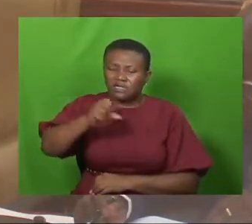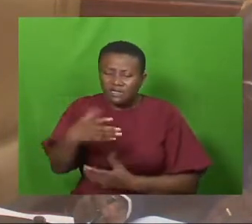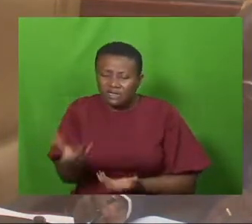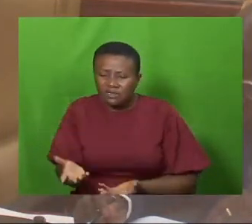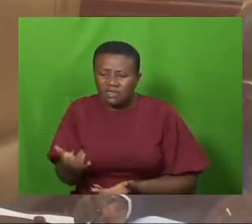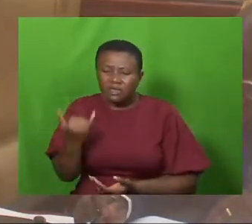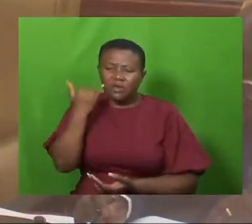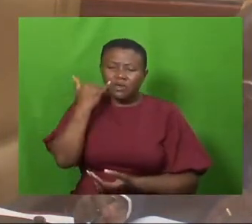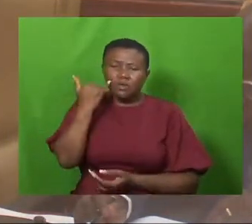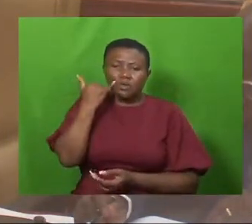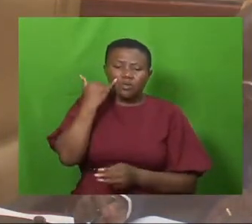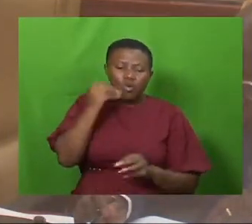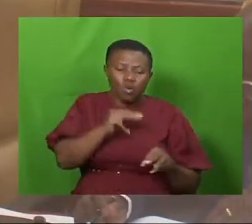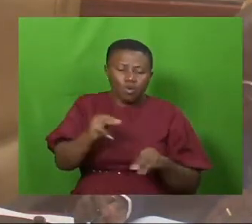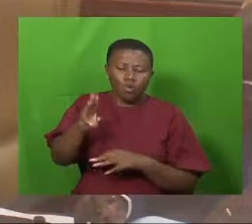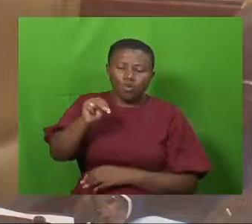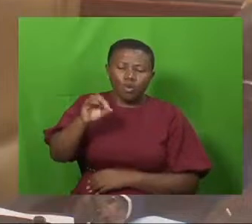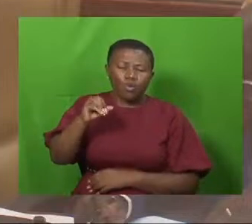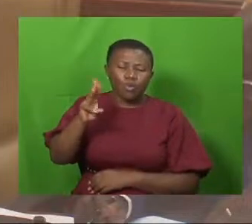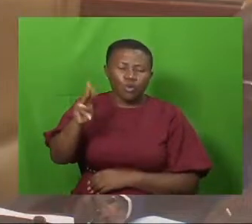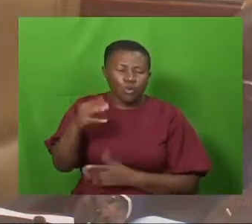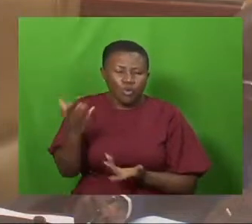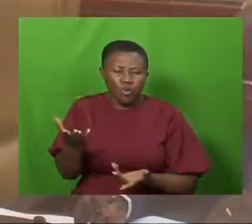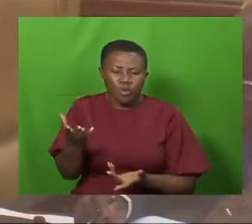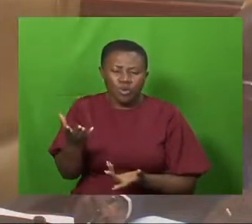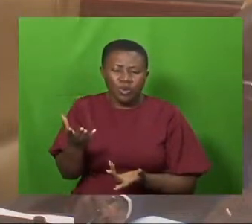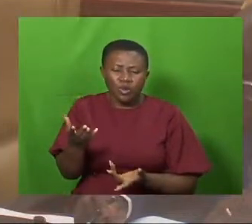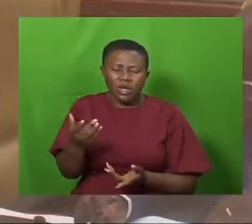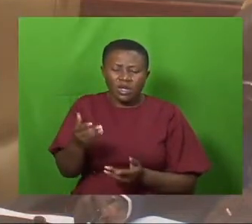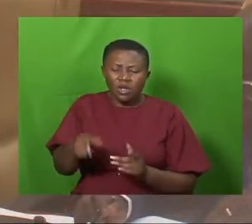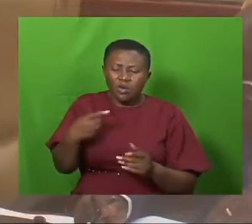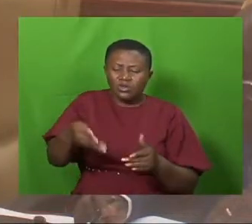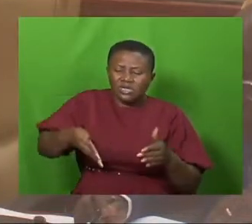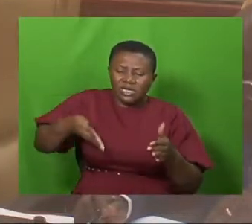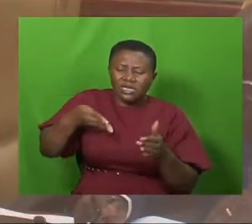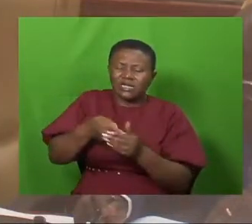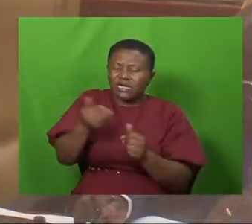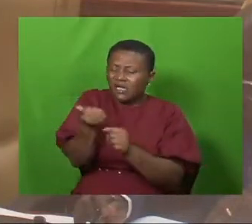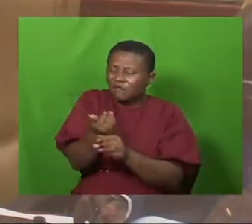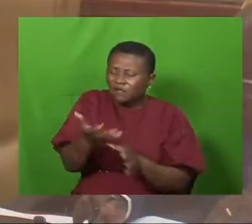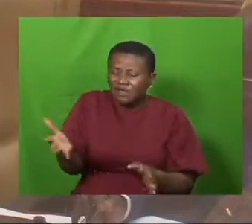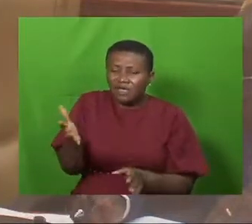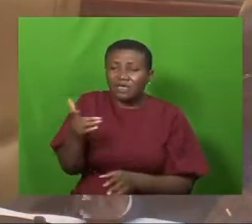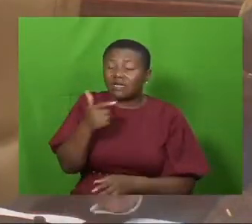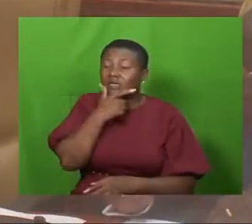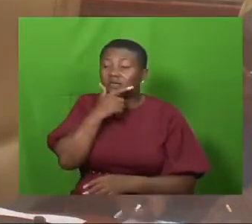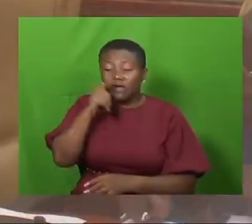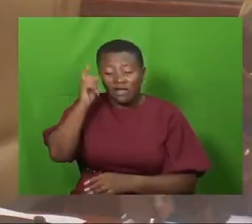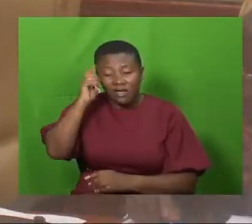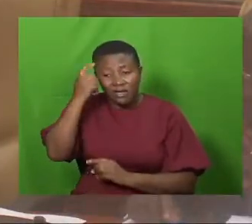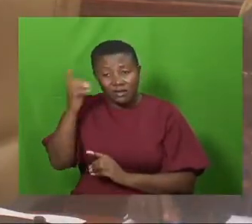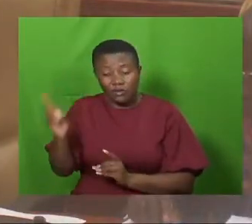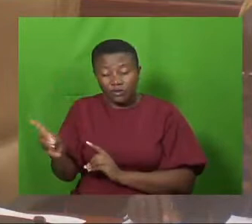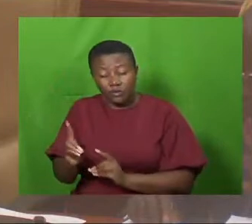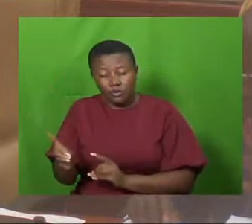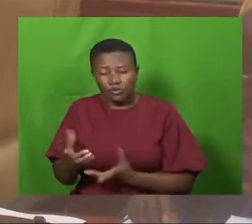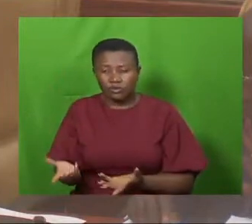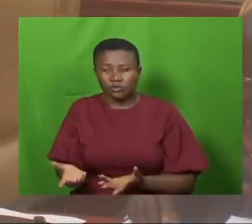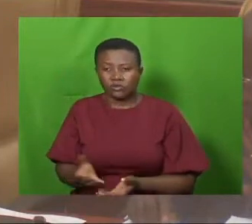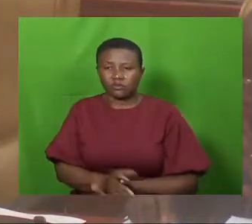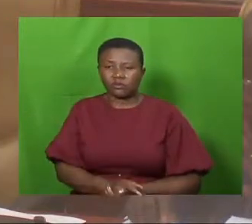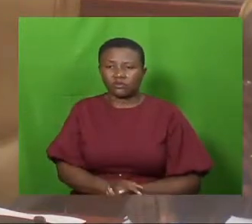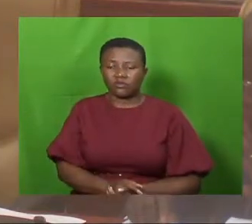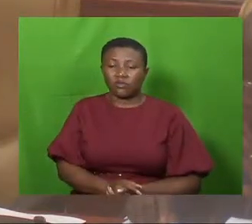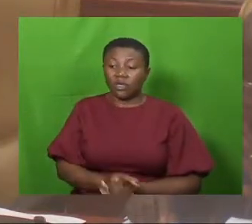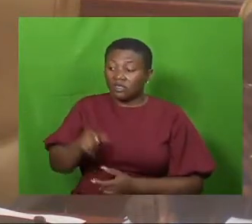oppose almost everything that this government tried to introduce, but to which they are and their families are beneficiaries